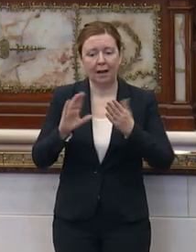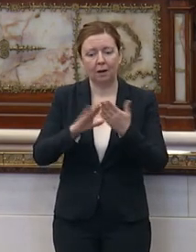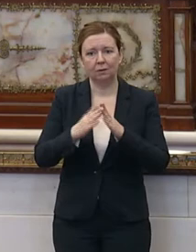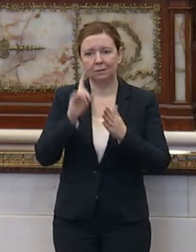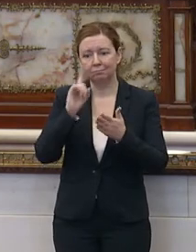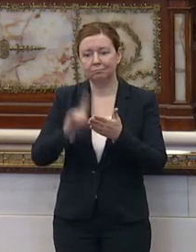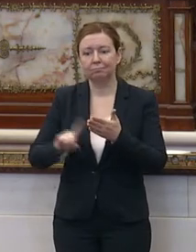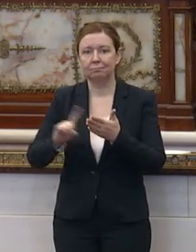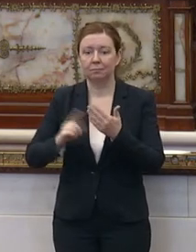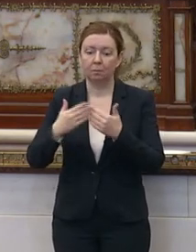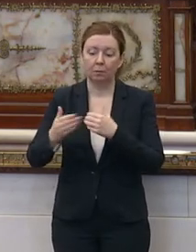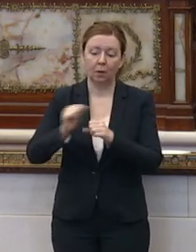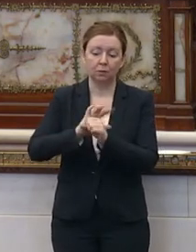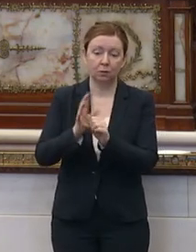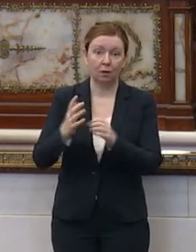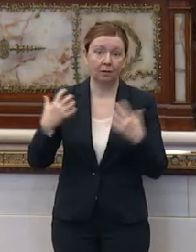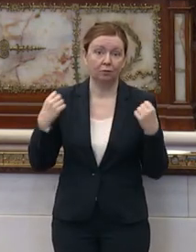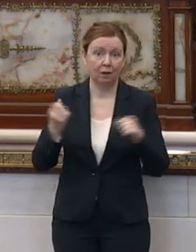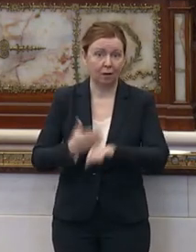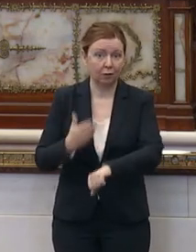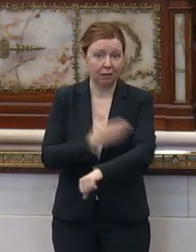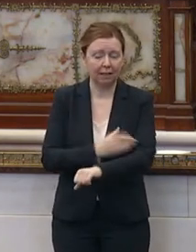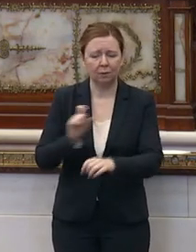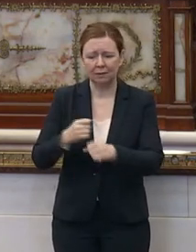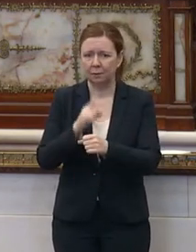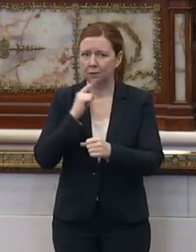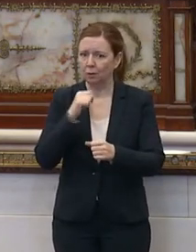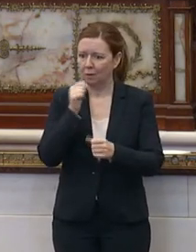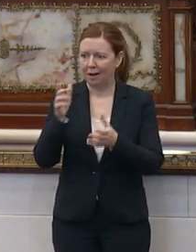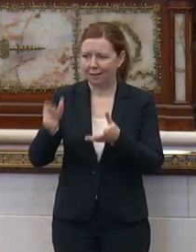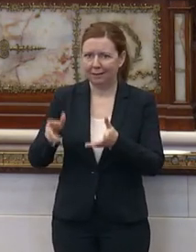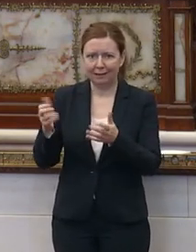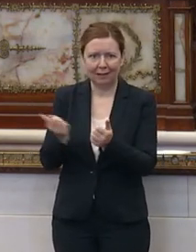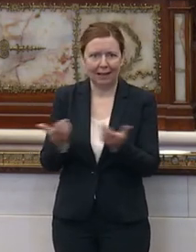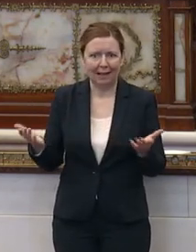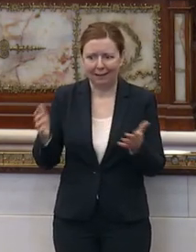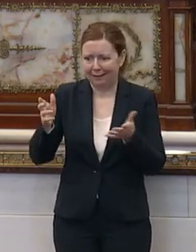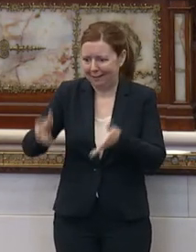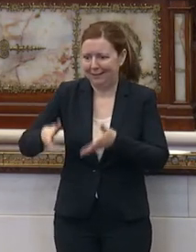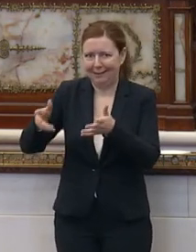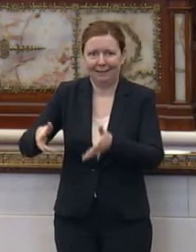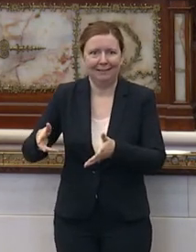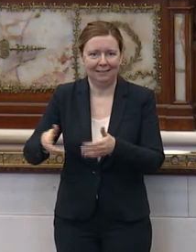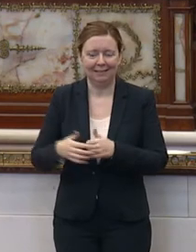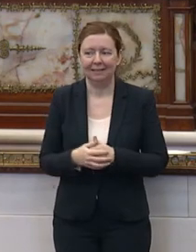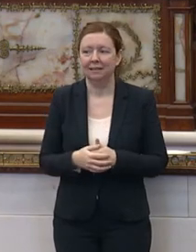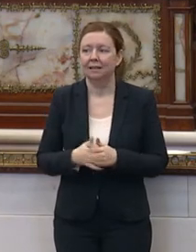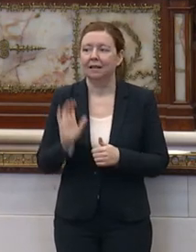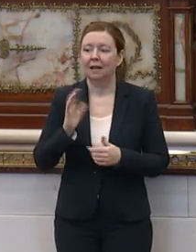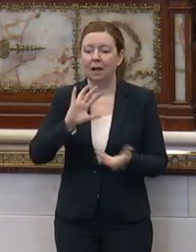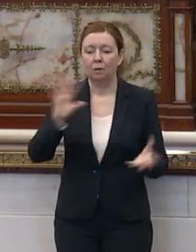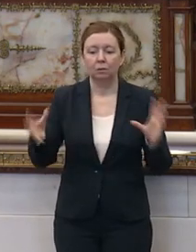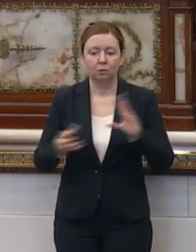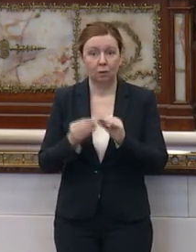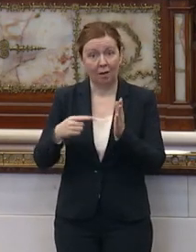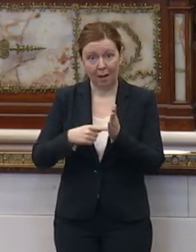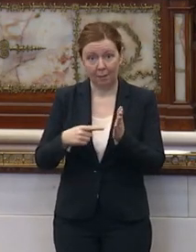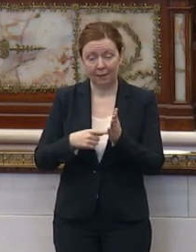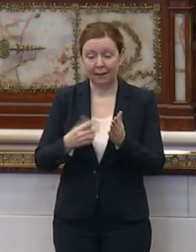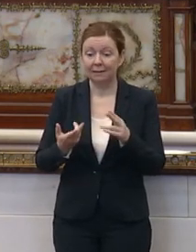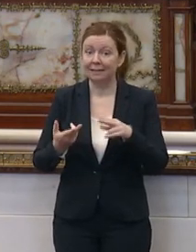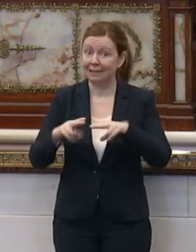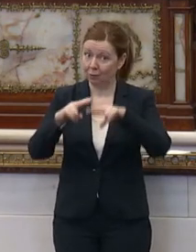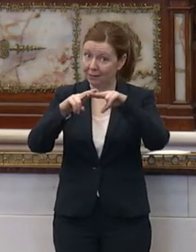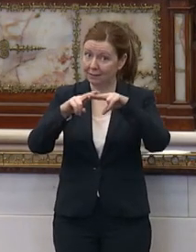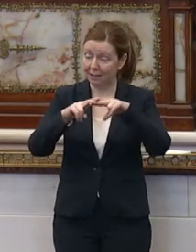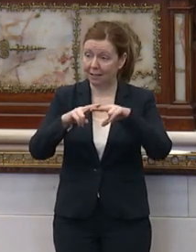our post-COVID-19 recovery, we need to ensure we are not leaving any resources on the table. Our total obligations are